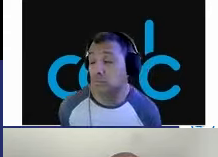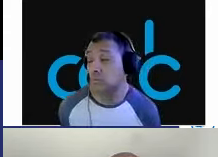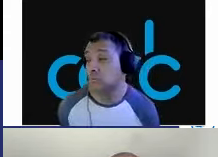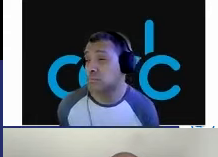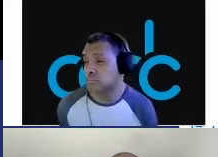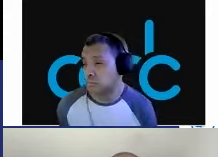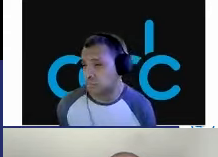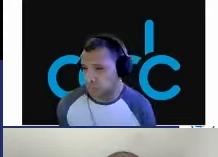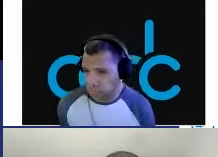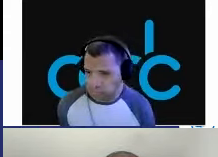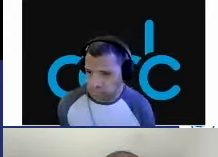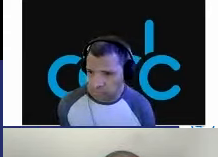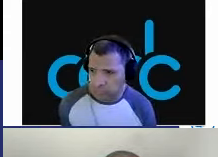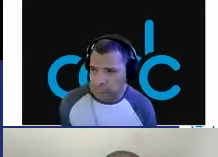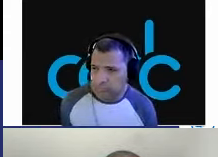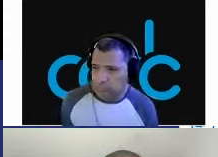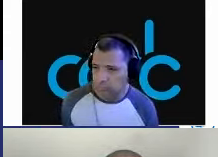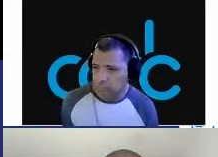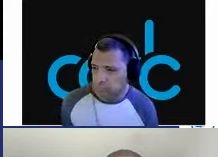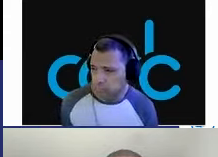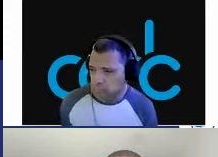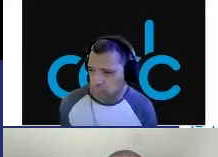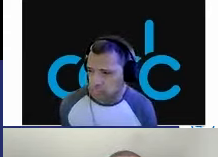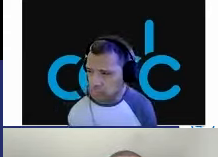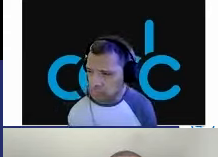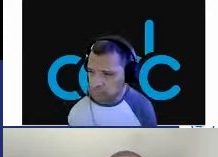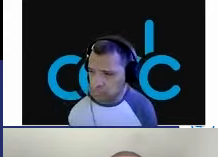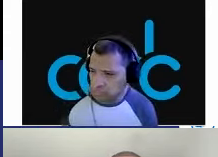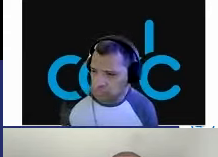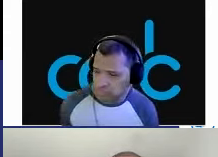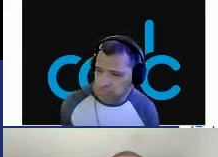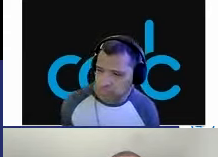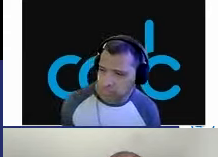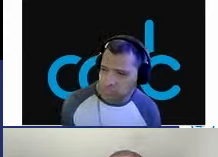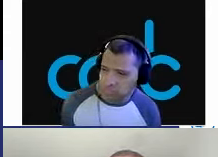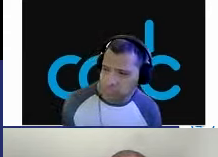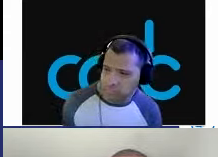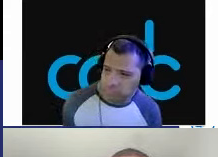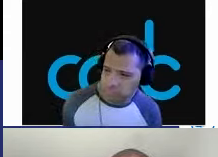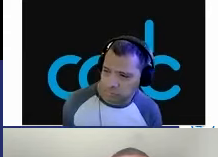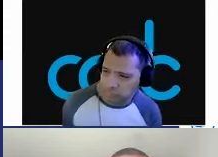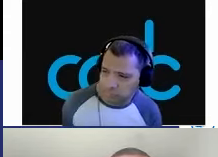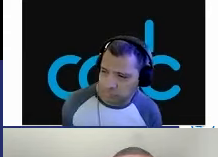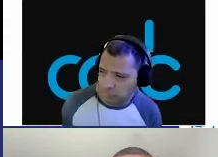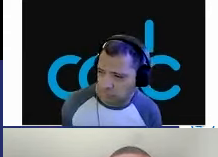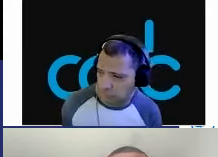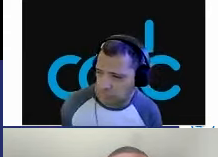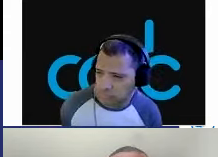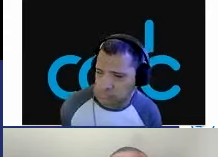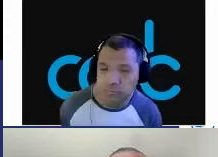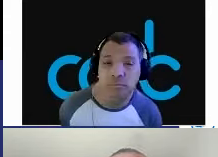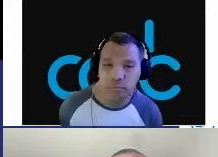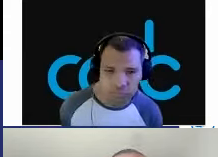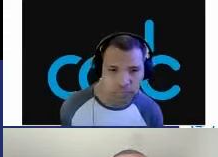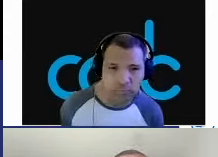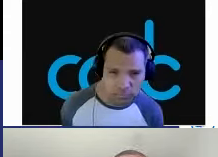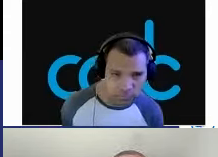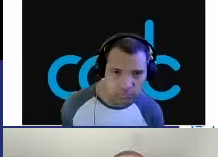that can really help us say, you know, here are the grassroots interventions and practices that have been taking place for 10, 20, 30